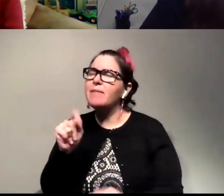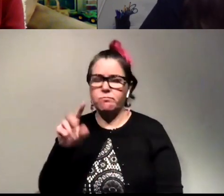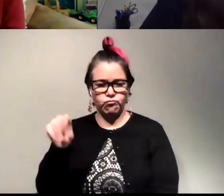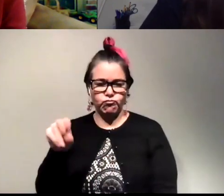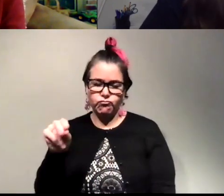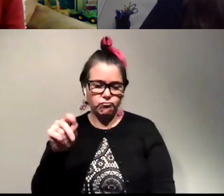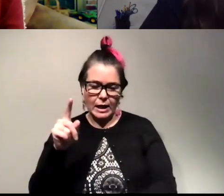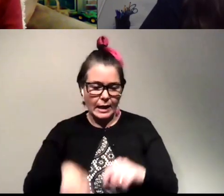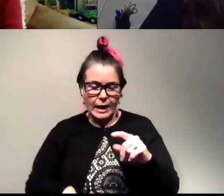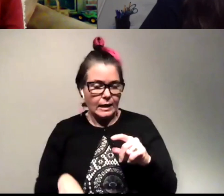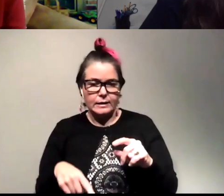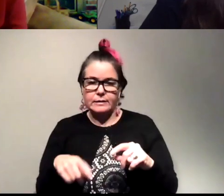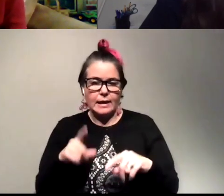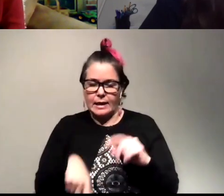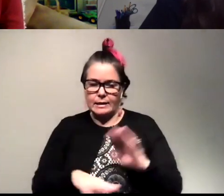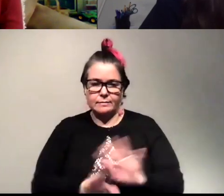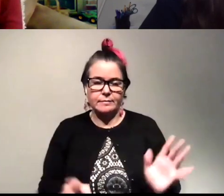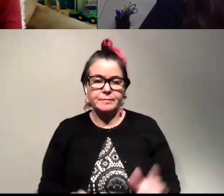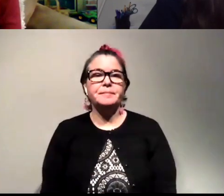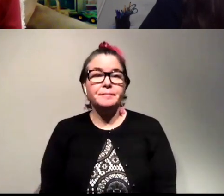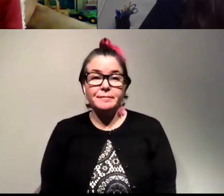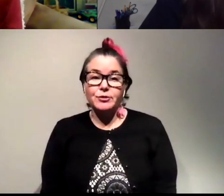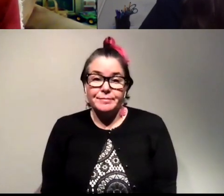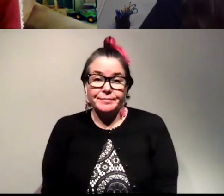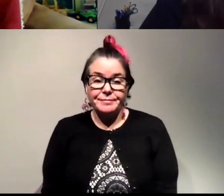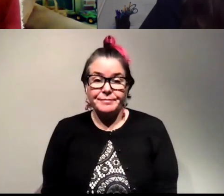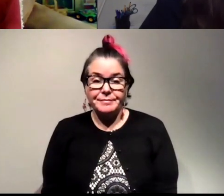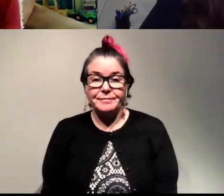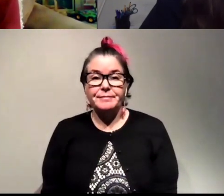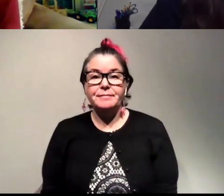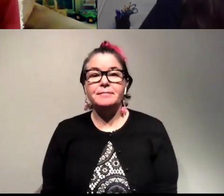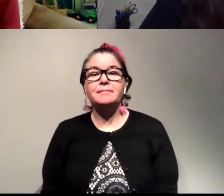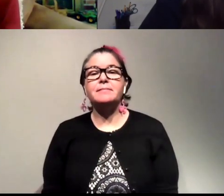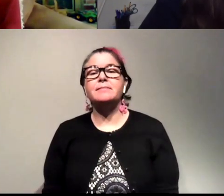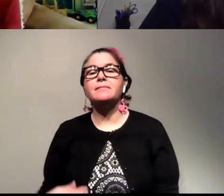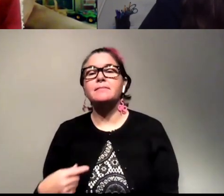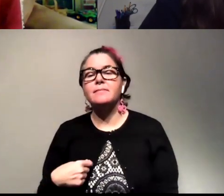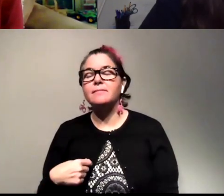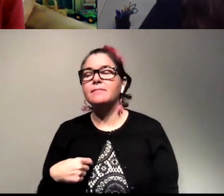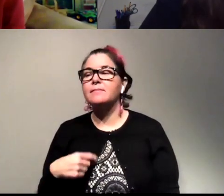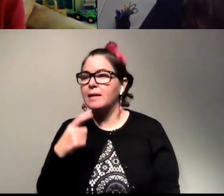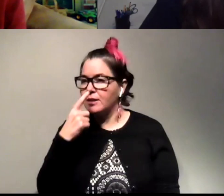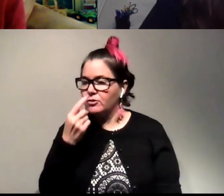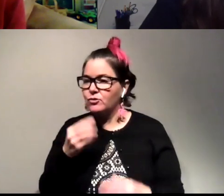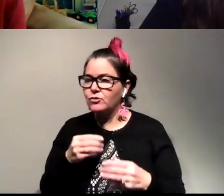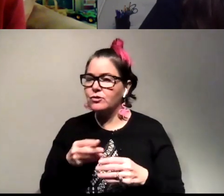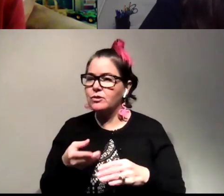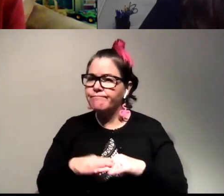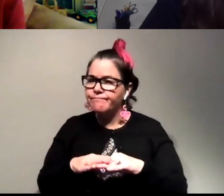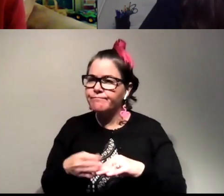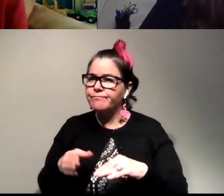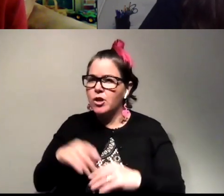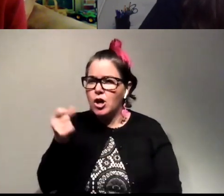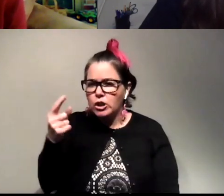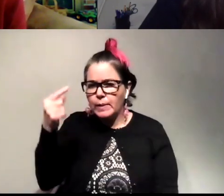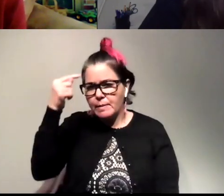could never, ever do that. Right. Then as, my interest grew in understanding the brain and wanting to